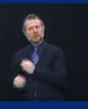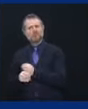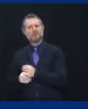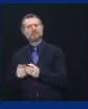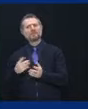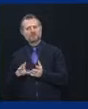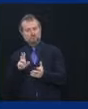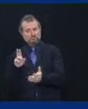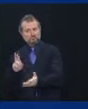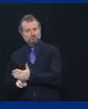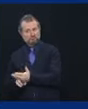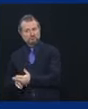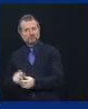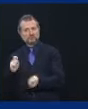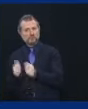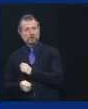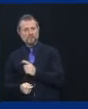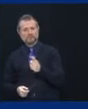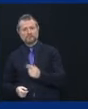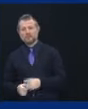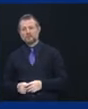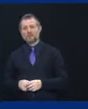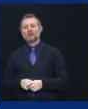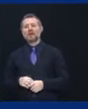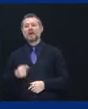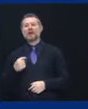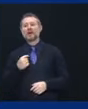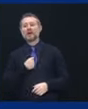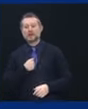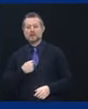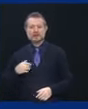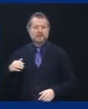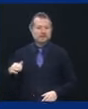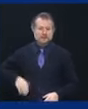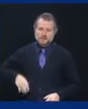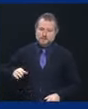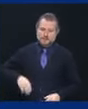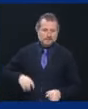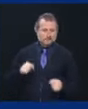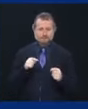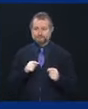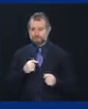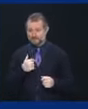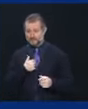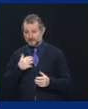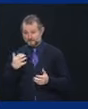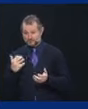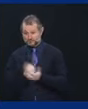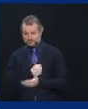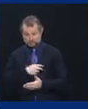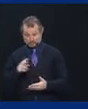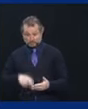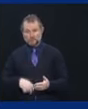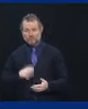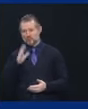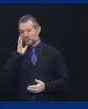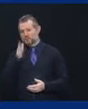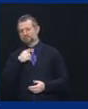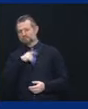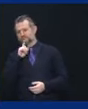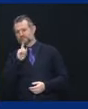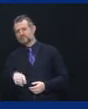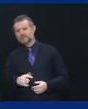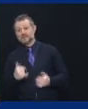reforms? I have not looked at anything, and when I do, I'll have an opinion. In the meantime, Bill